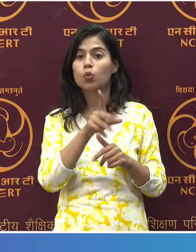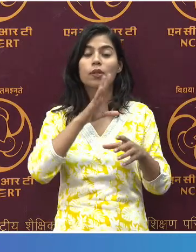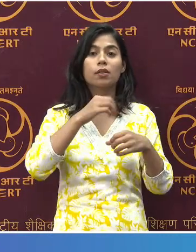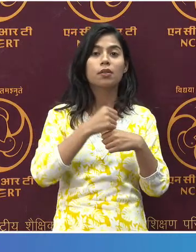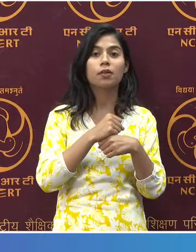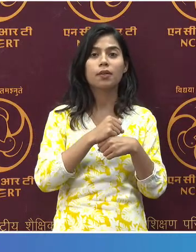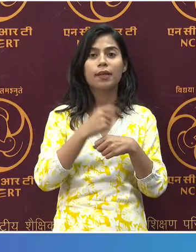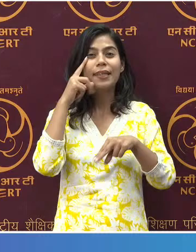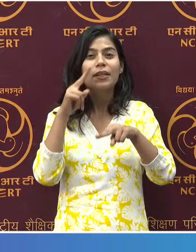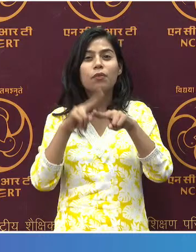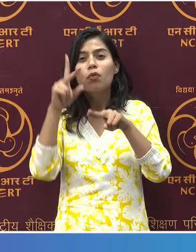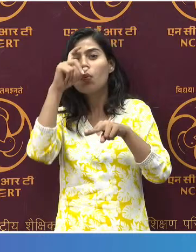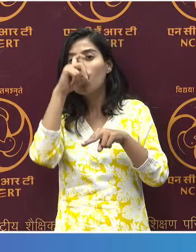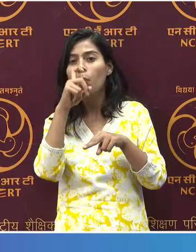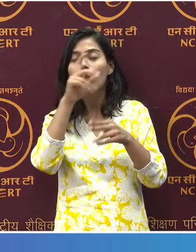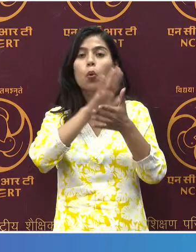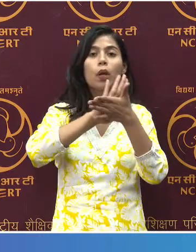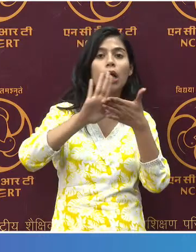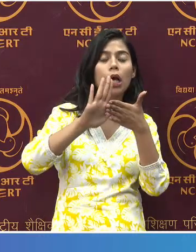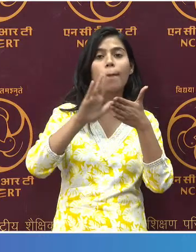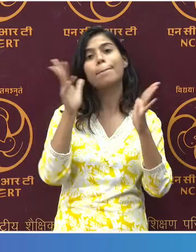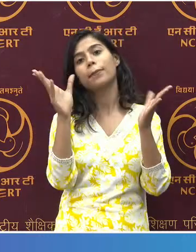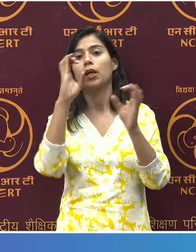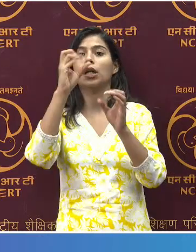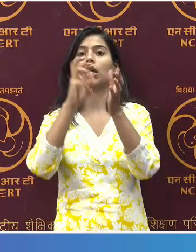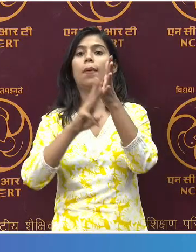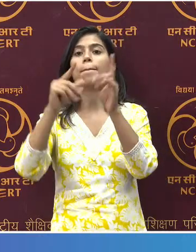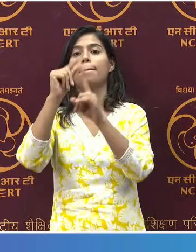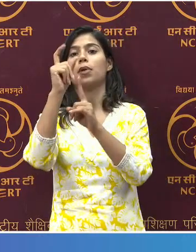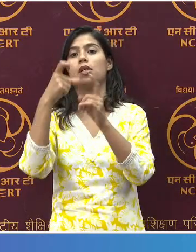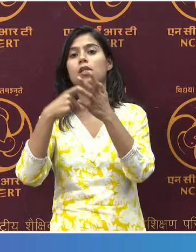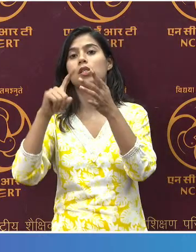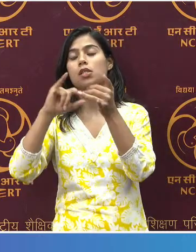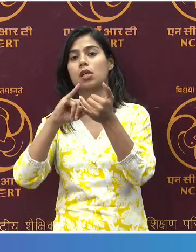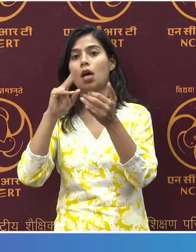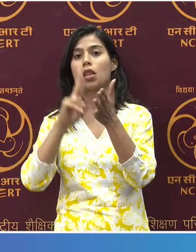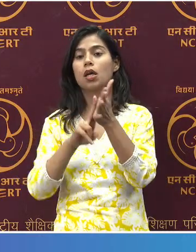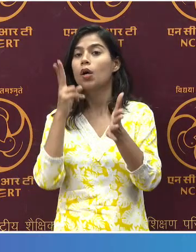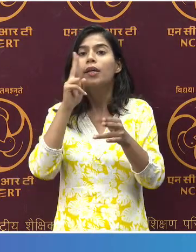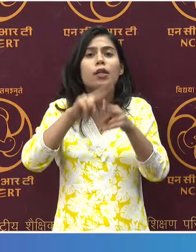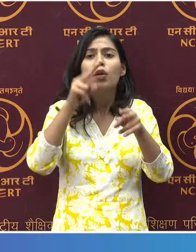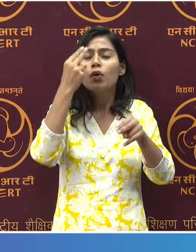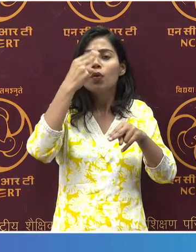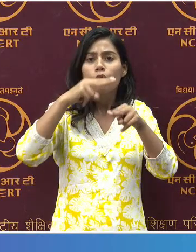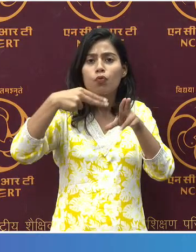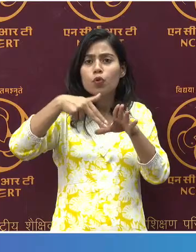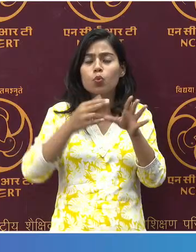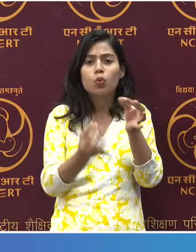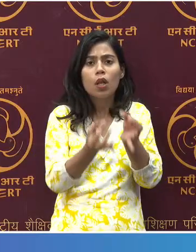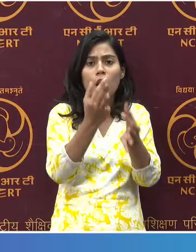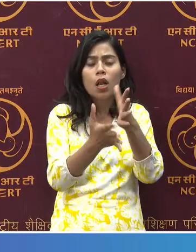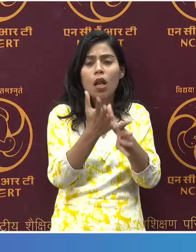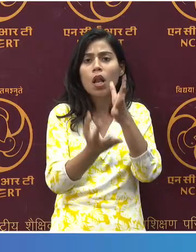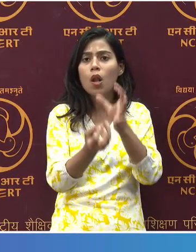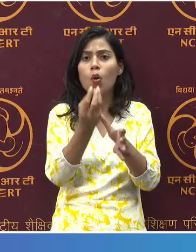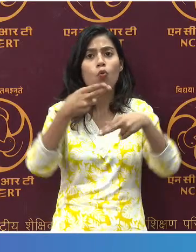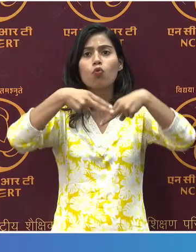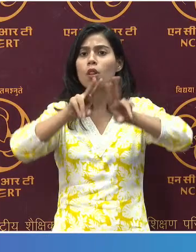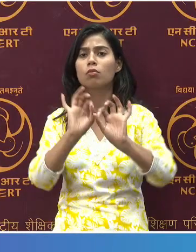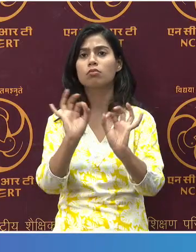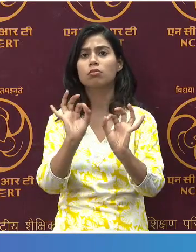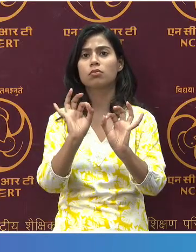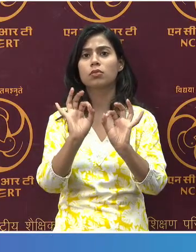In case of blue flame, complete combustion is there. If the fuel is not burning completely, then flame color will change. So it is